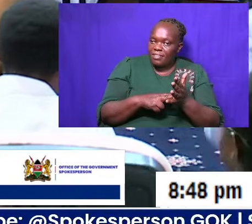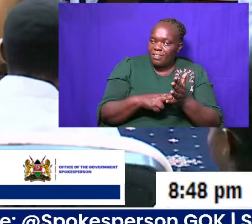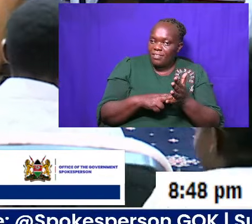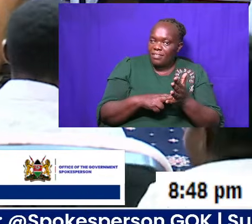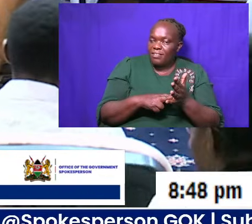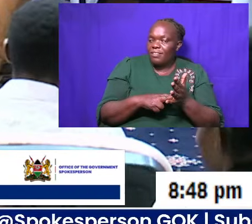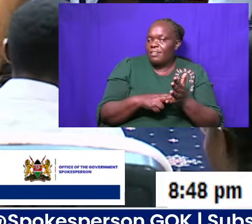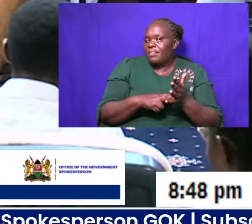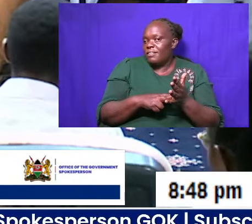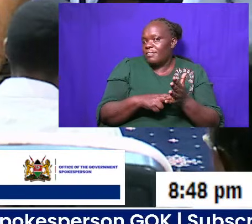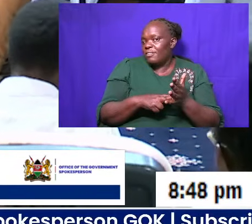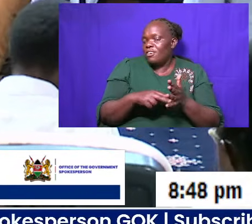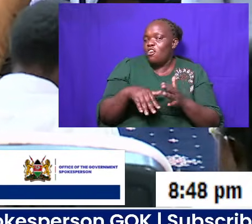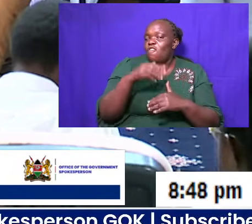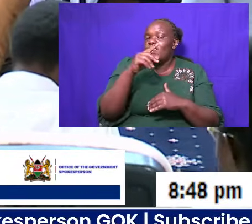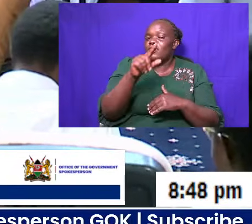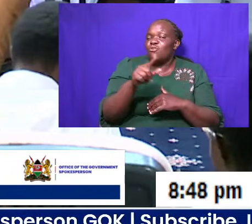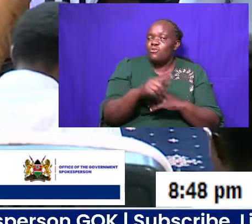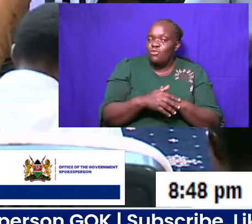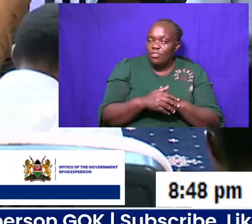up. Yes. Over to you.